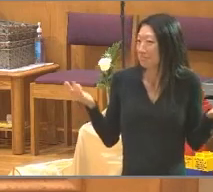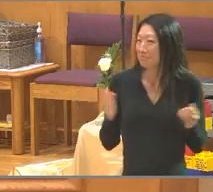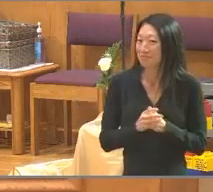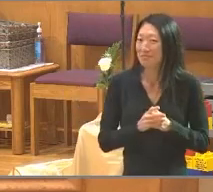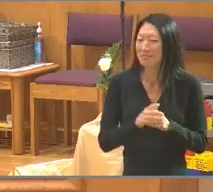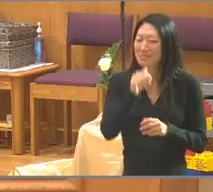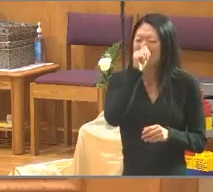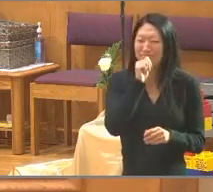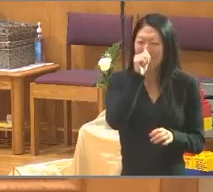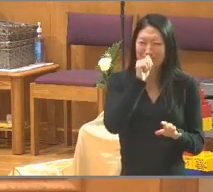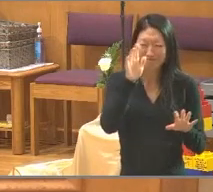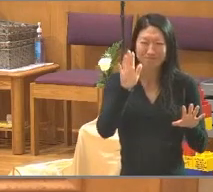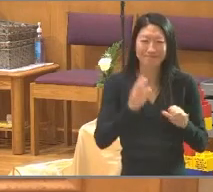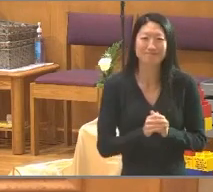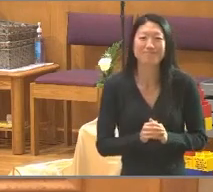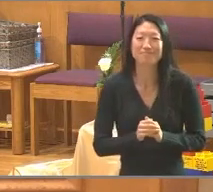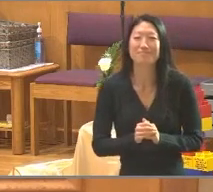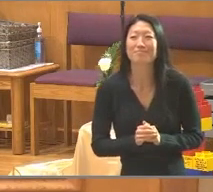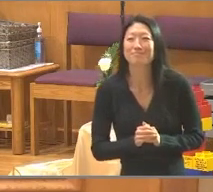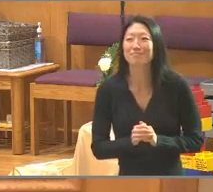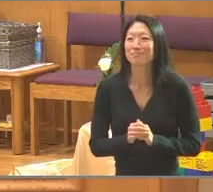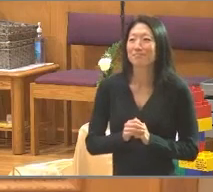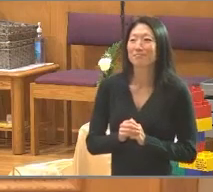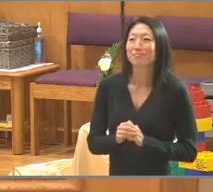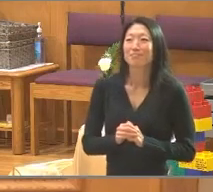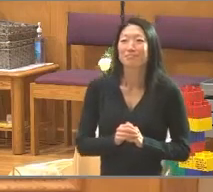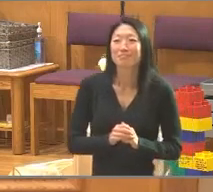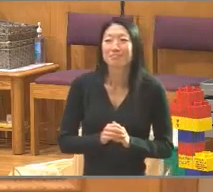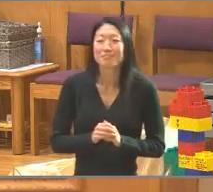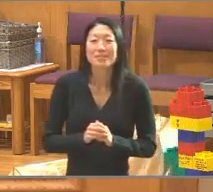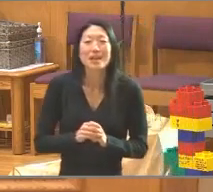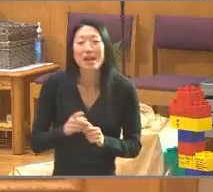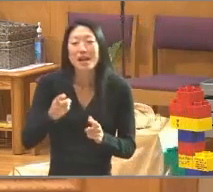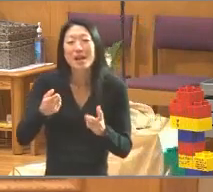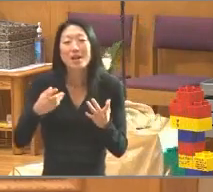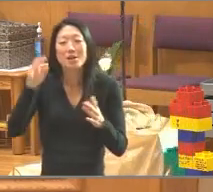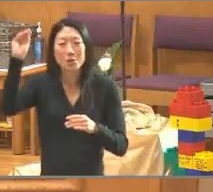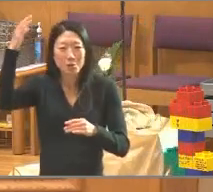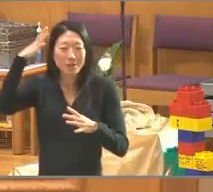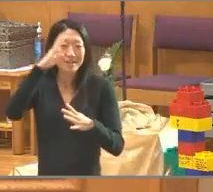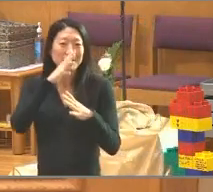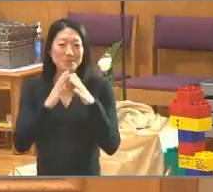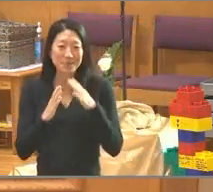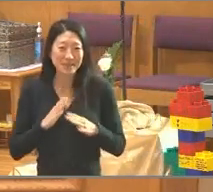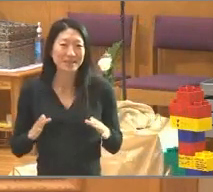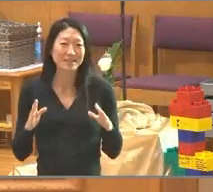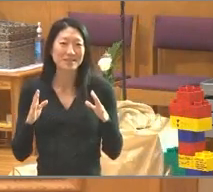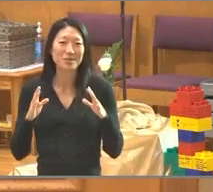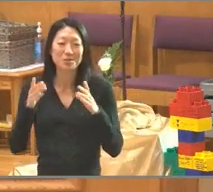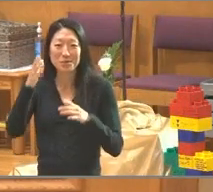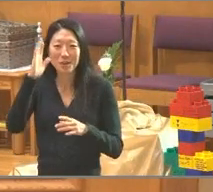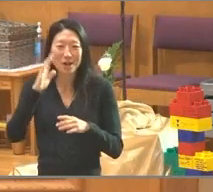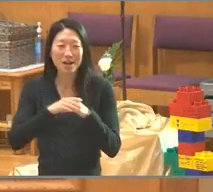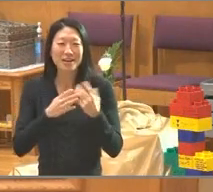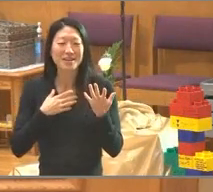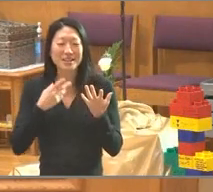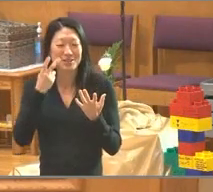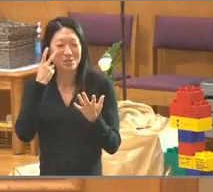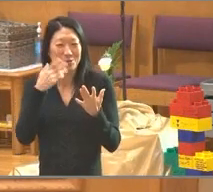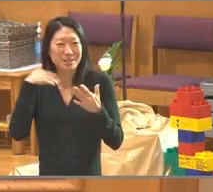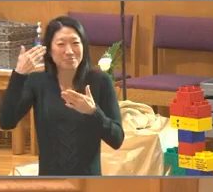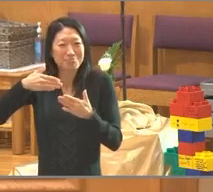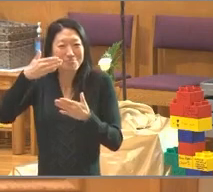Bear with me. Before we begin, though, grace and peace to you from God, who endlessly gives us glimpses of the kingdom of